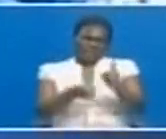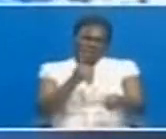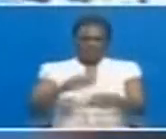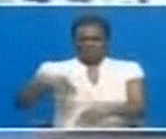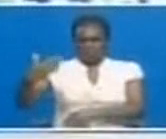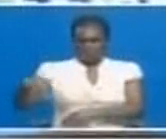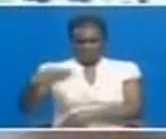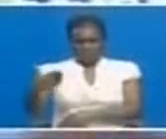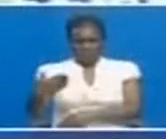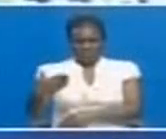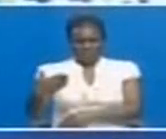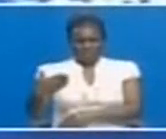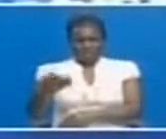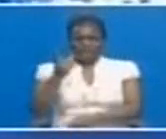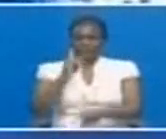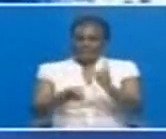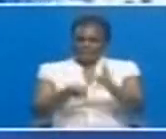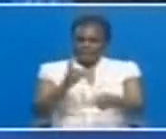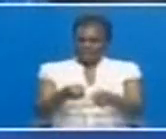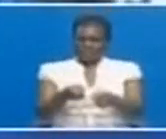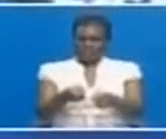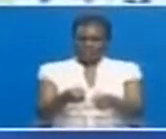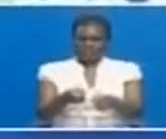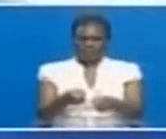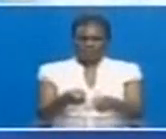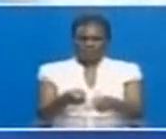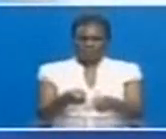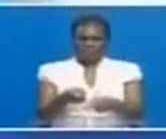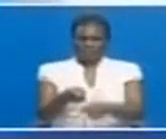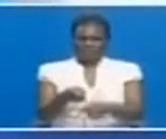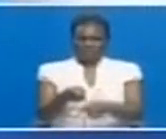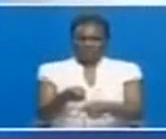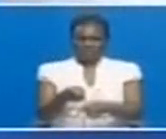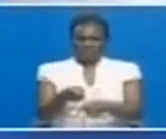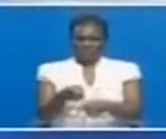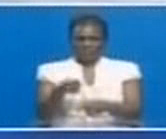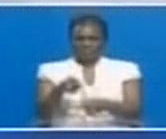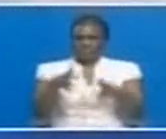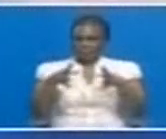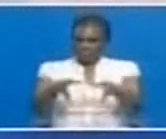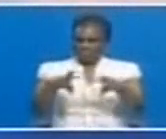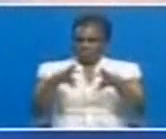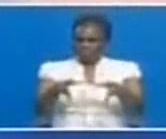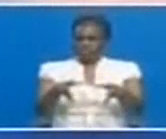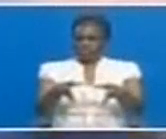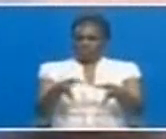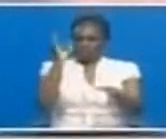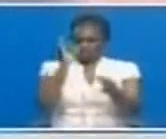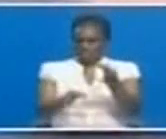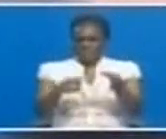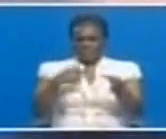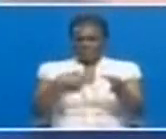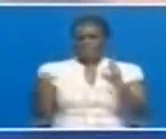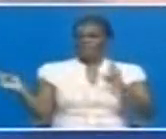because I've been always running there with pacemaker. So I think to go up in front there and to push the best is not easy. So I was